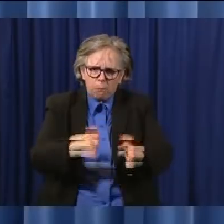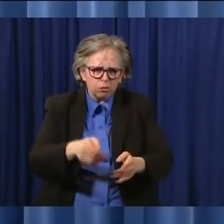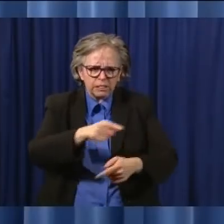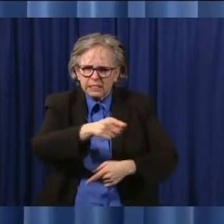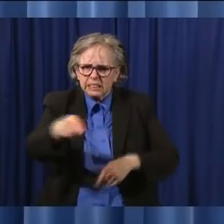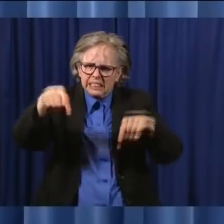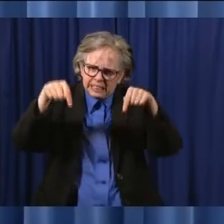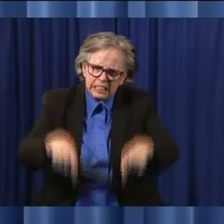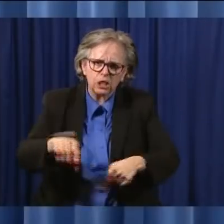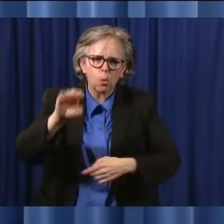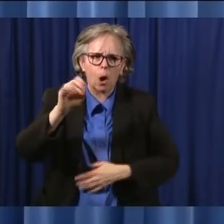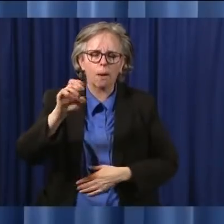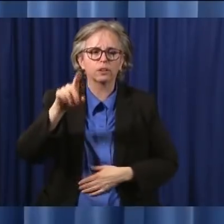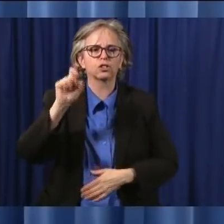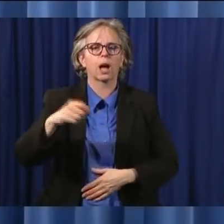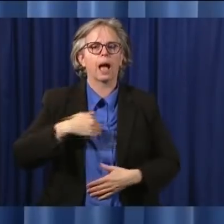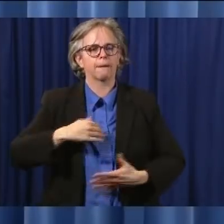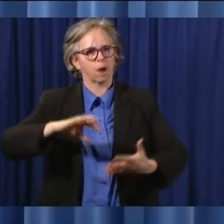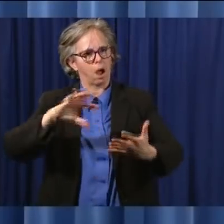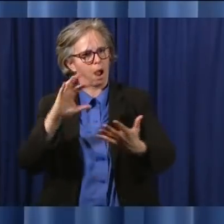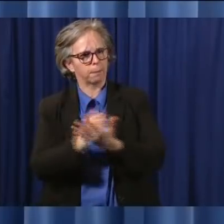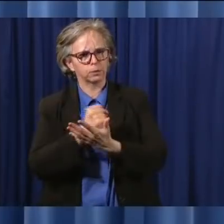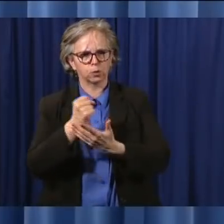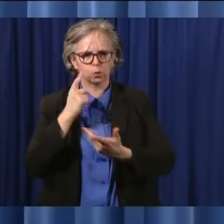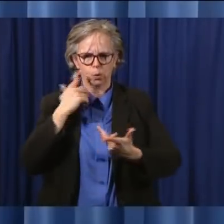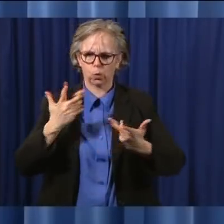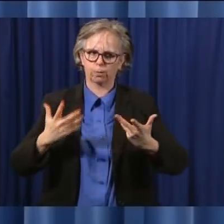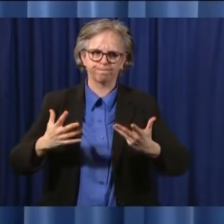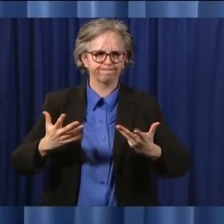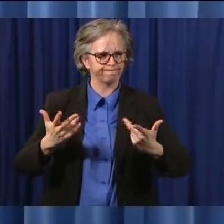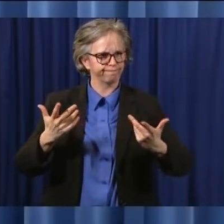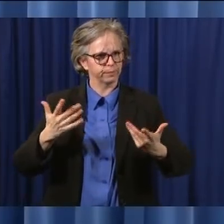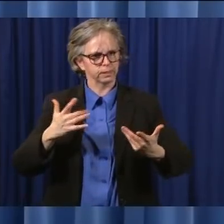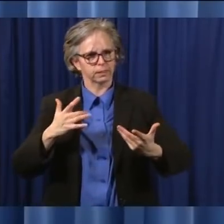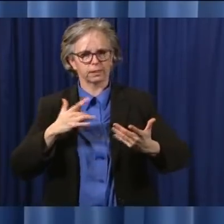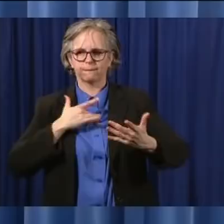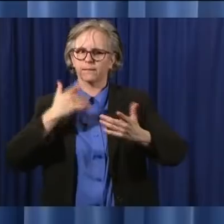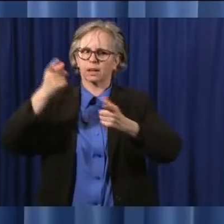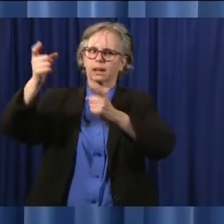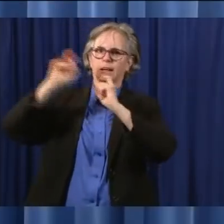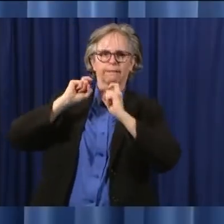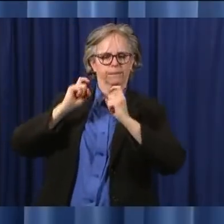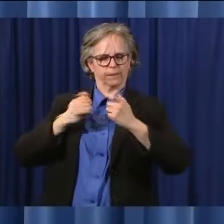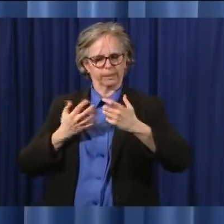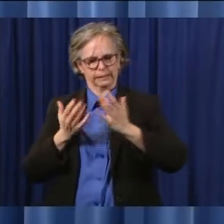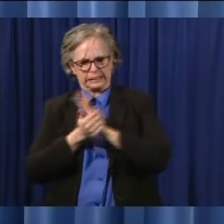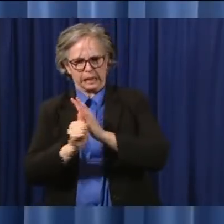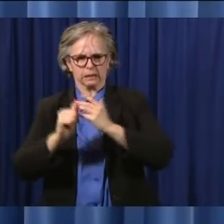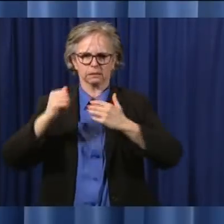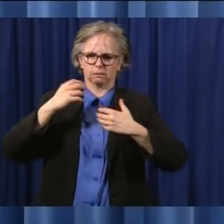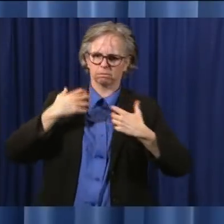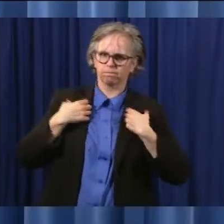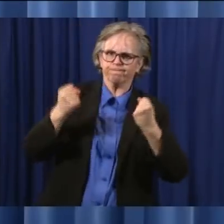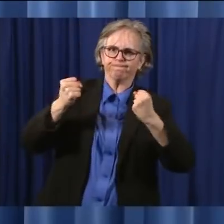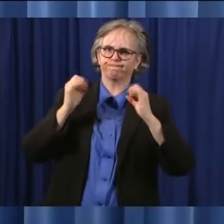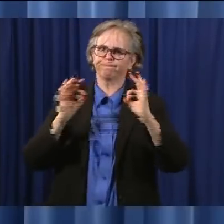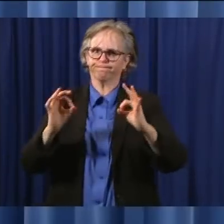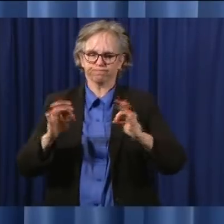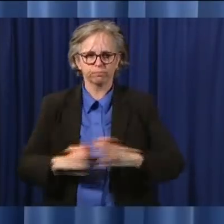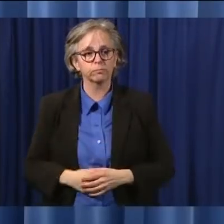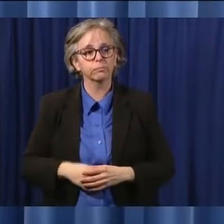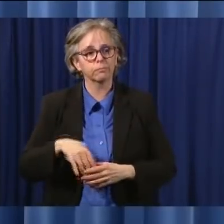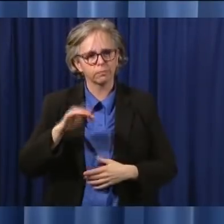potential. We're focused on developing tools and resources to help our most vulnerable citizens. Because